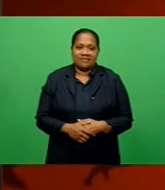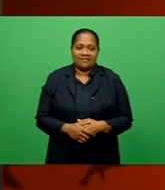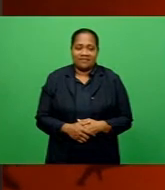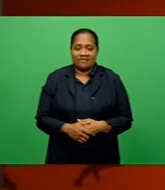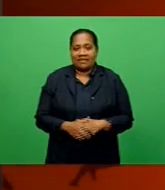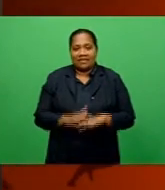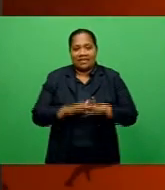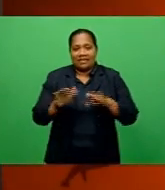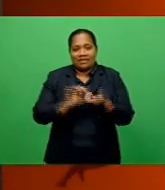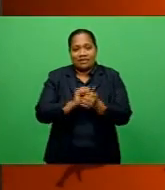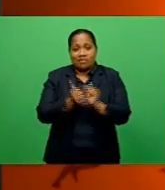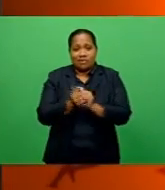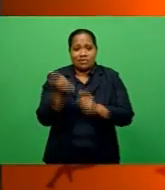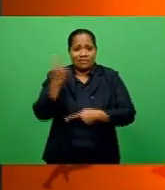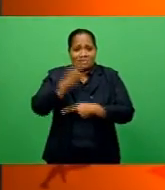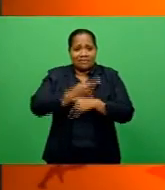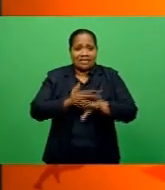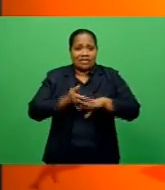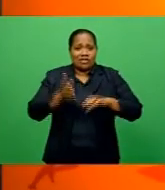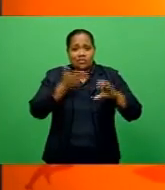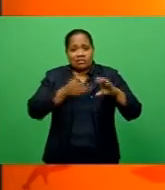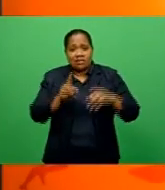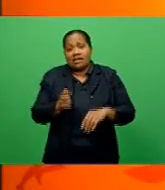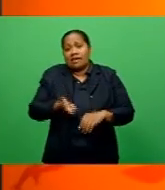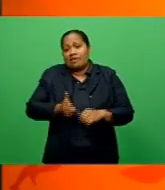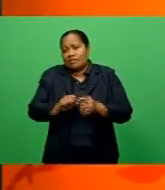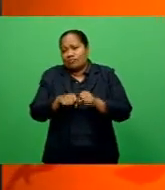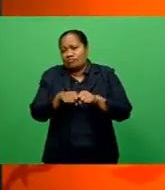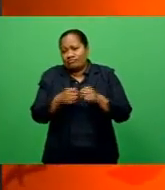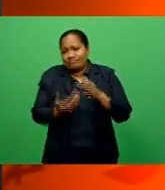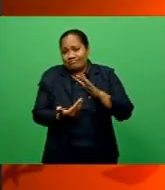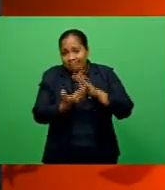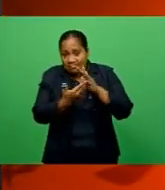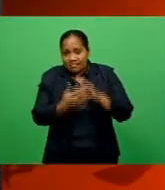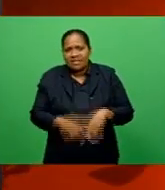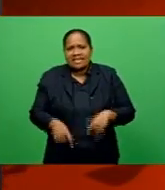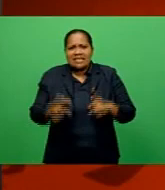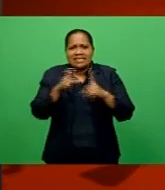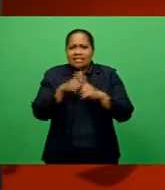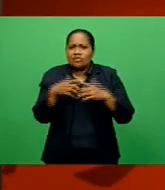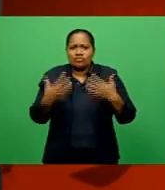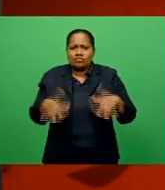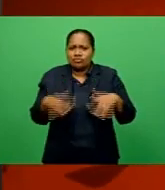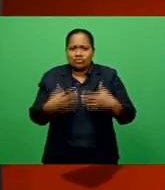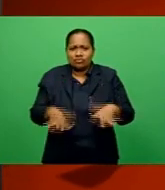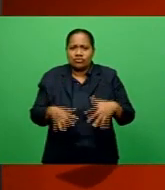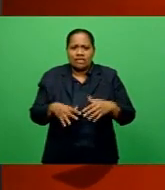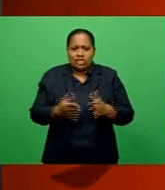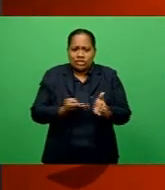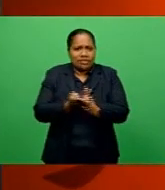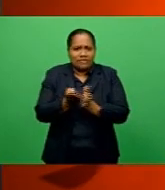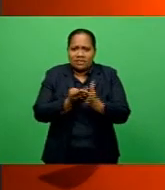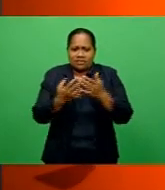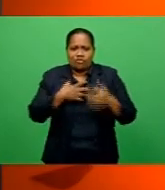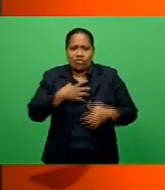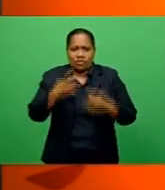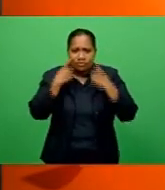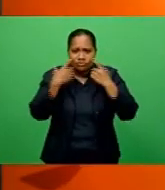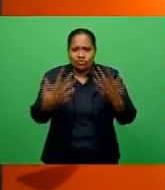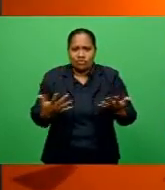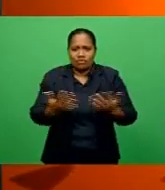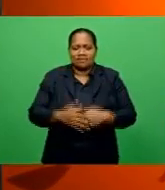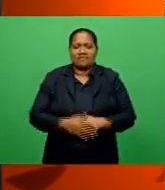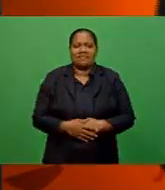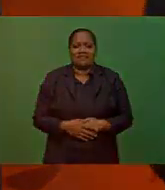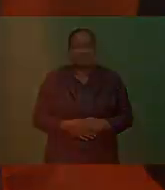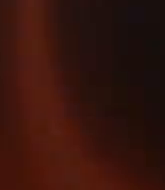That's it from Sports Tonight in New Media. After the break, Disney is increasing its streaming services with more new shows. This and more coming